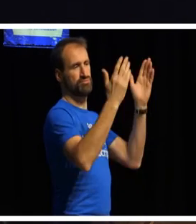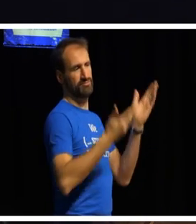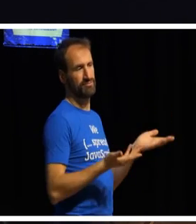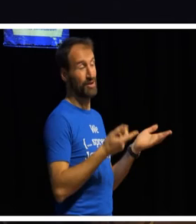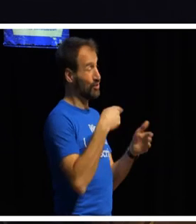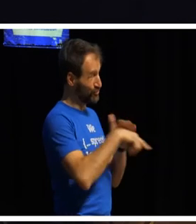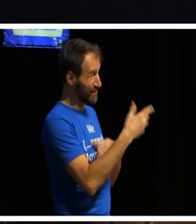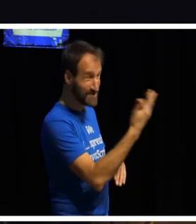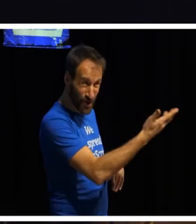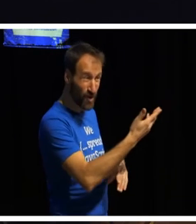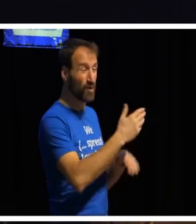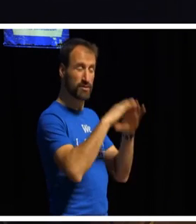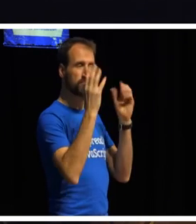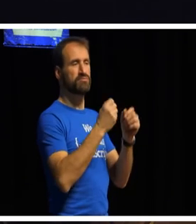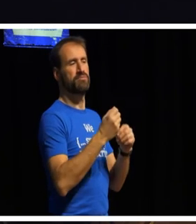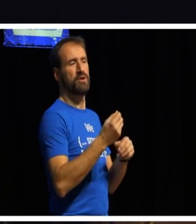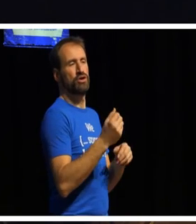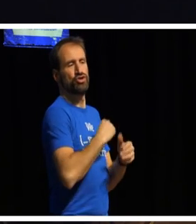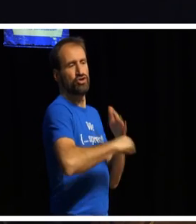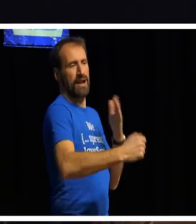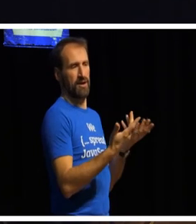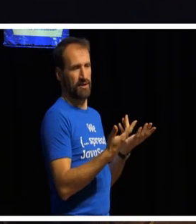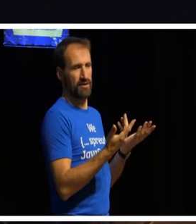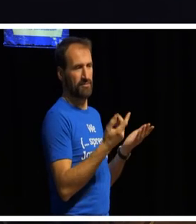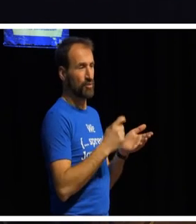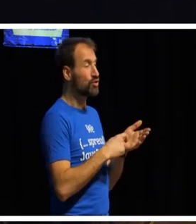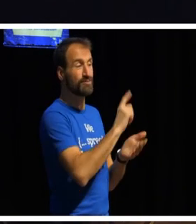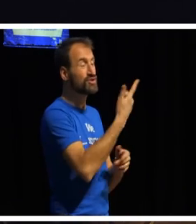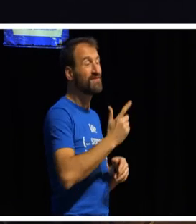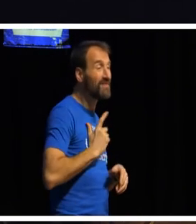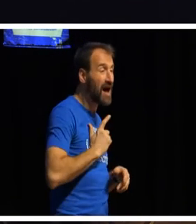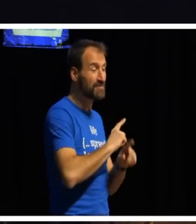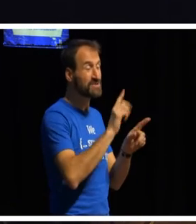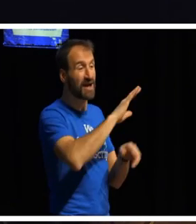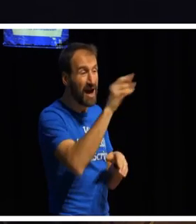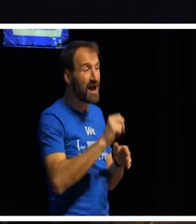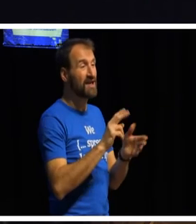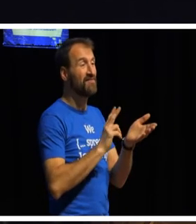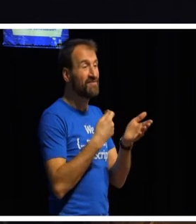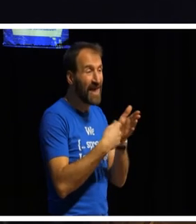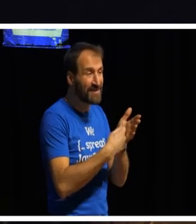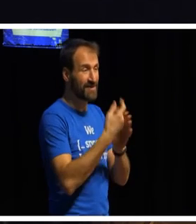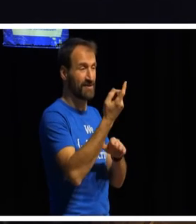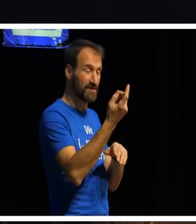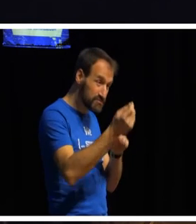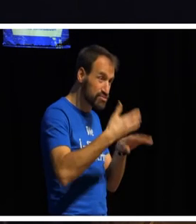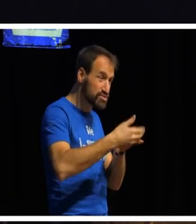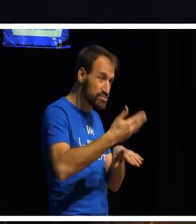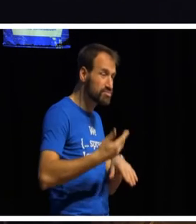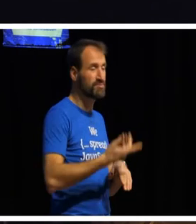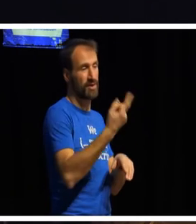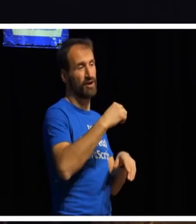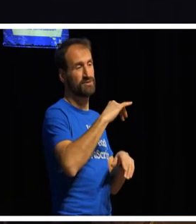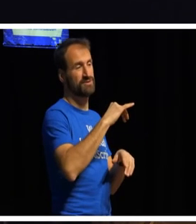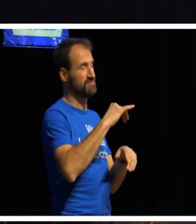faster because it's not having to pass all of those values through JavaScript. The browser can see, oh, hang on, like the thing that I'm piping